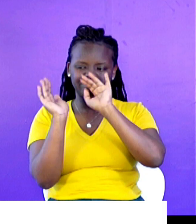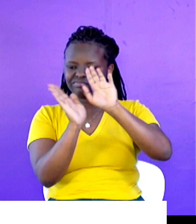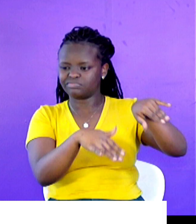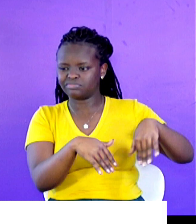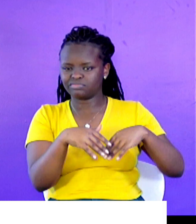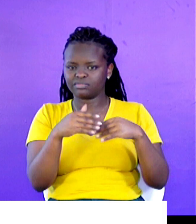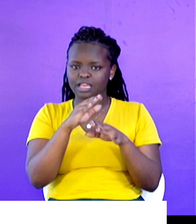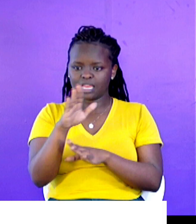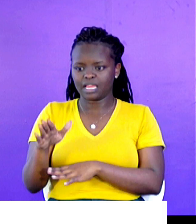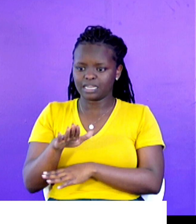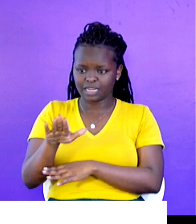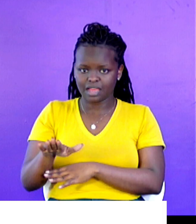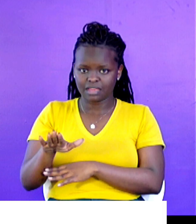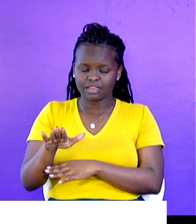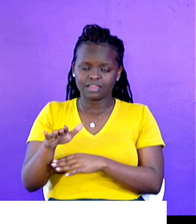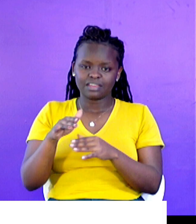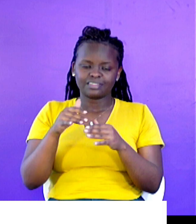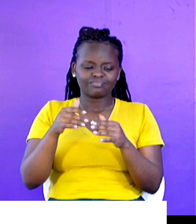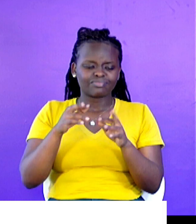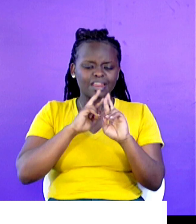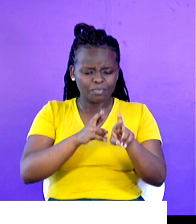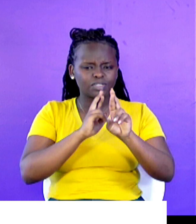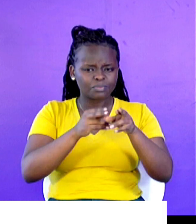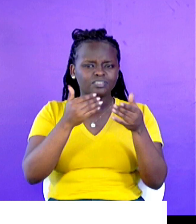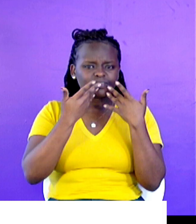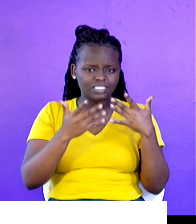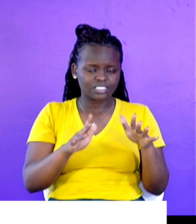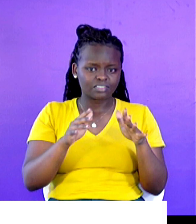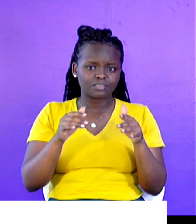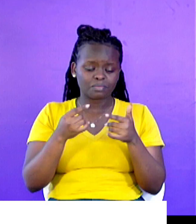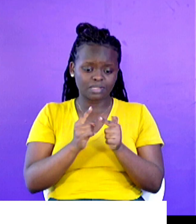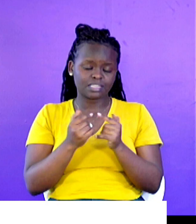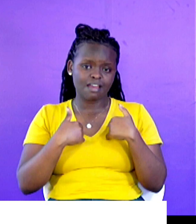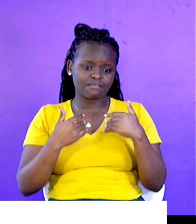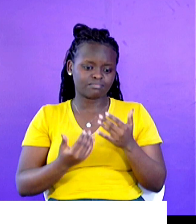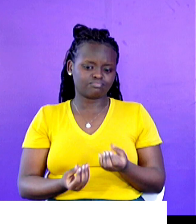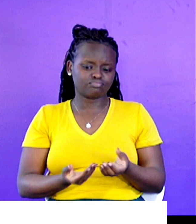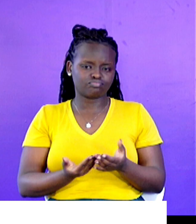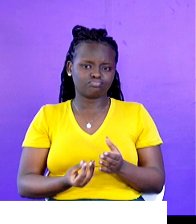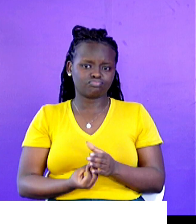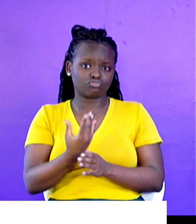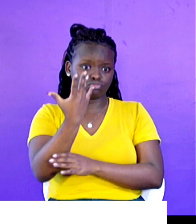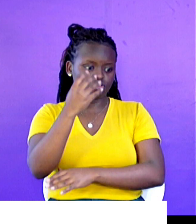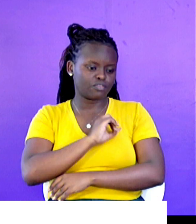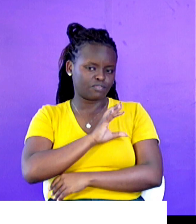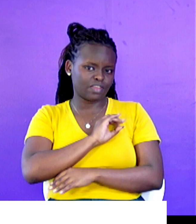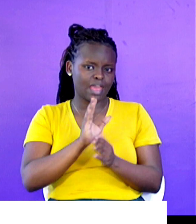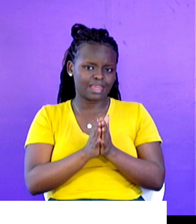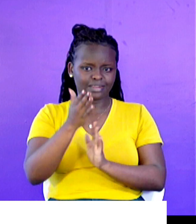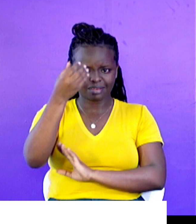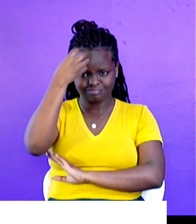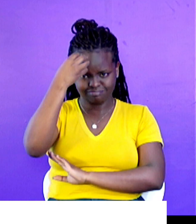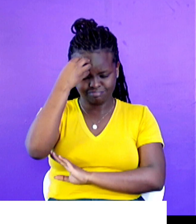despite repeated reports, a situation they say has fueled fear and anger among